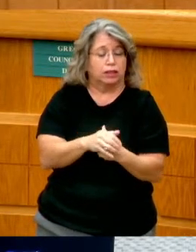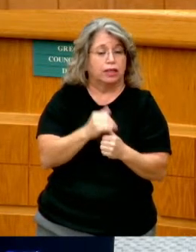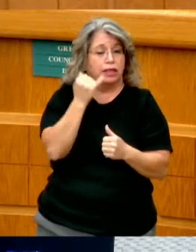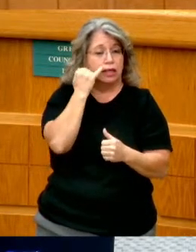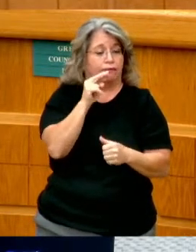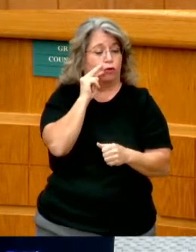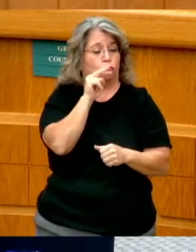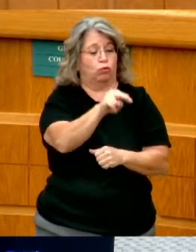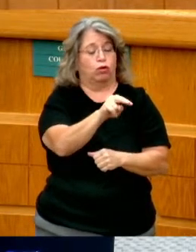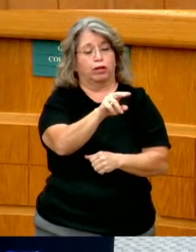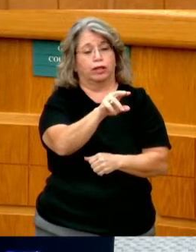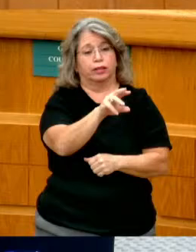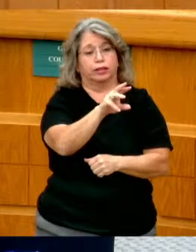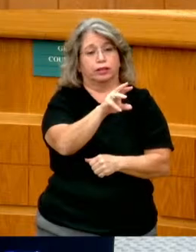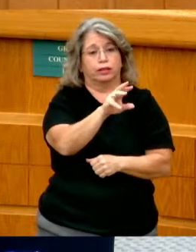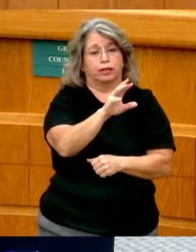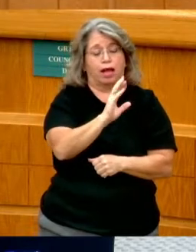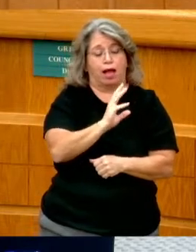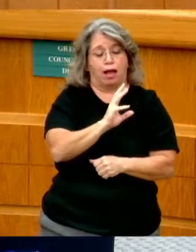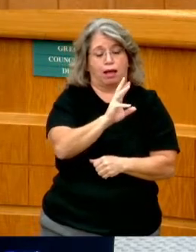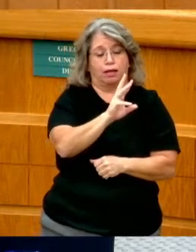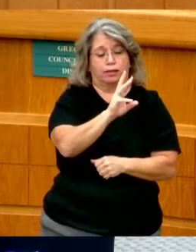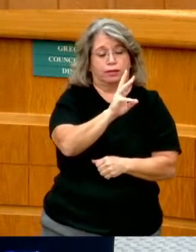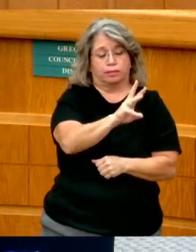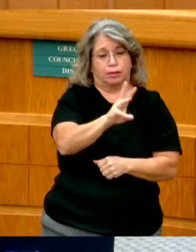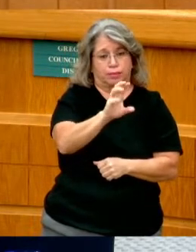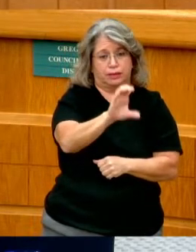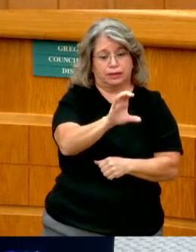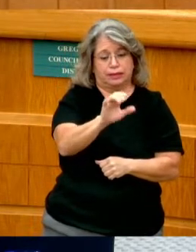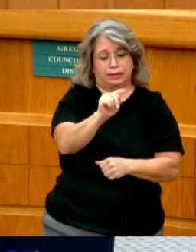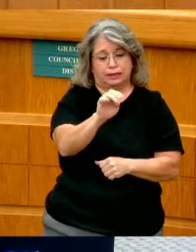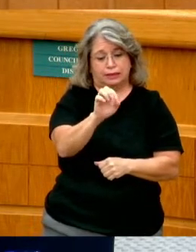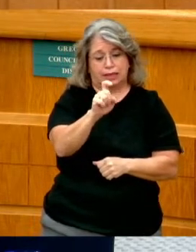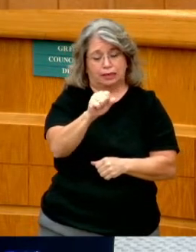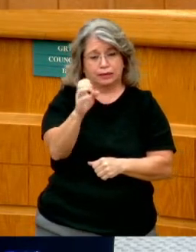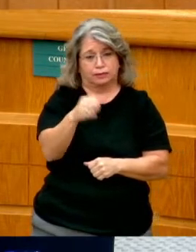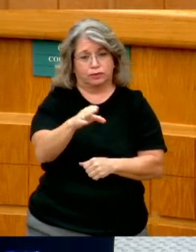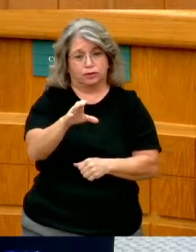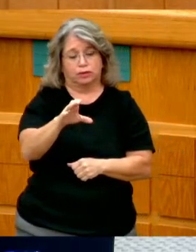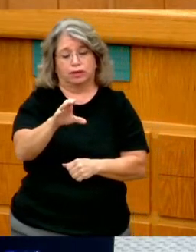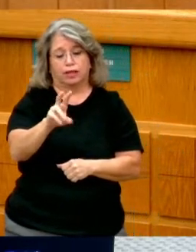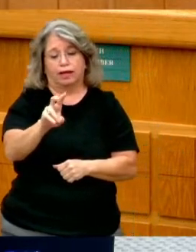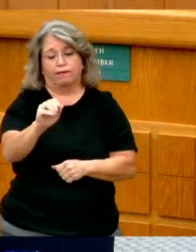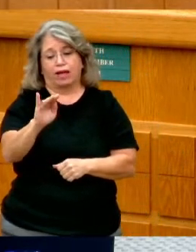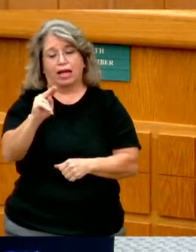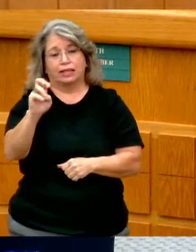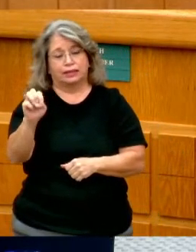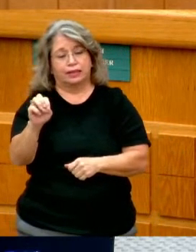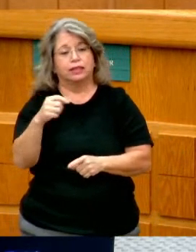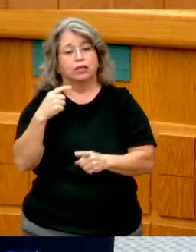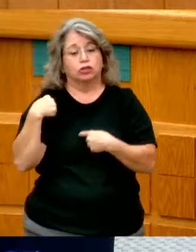cctexas.com/vaccine registration, you will see that number. And so far, we have vaccinated